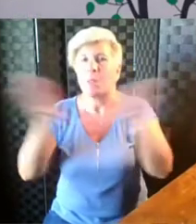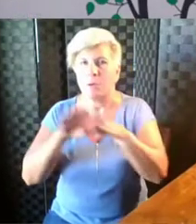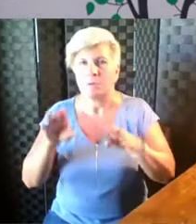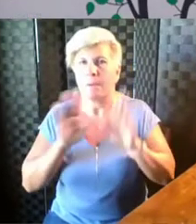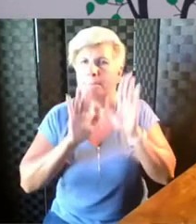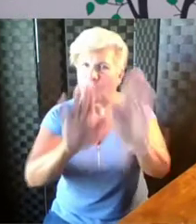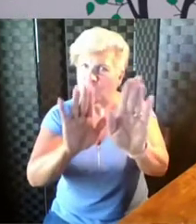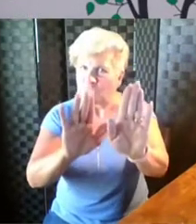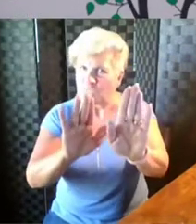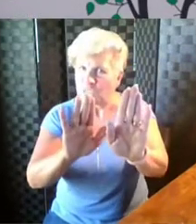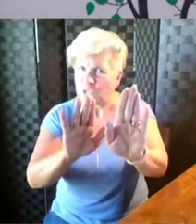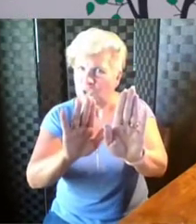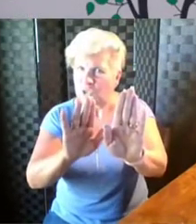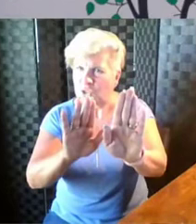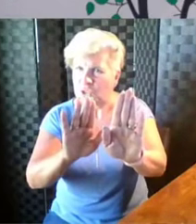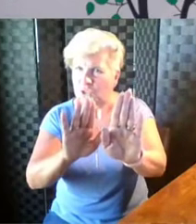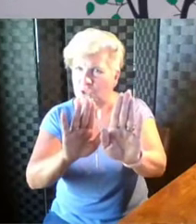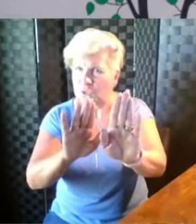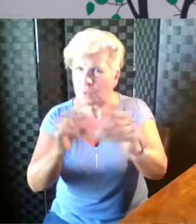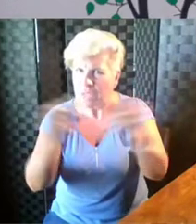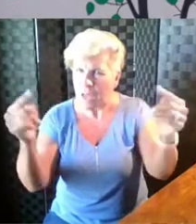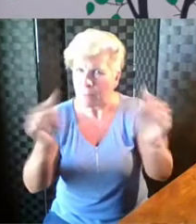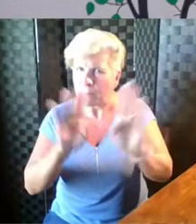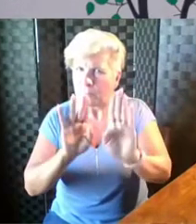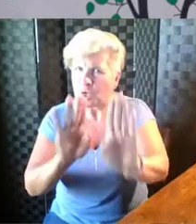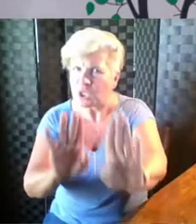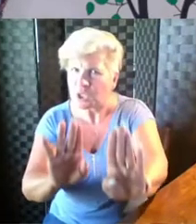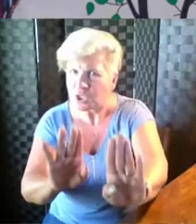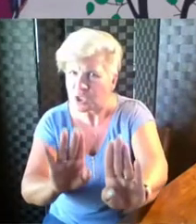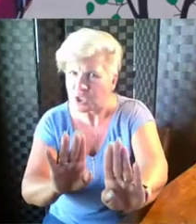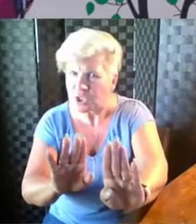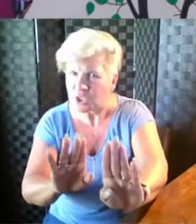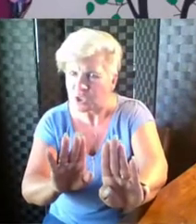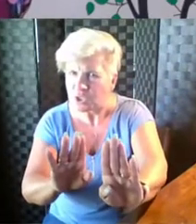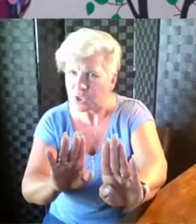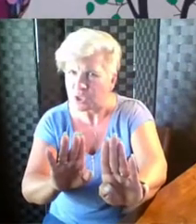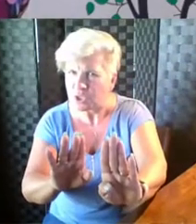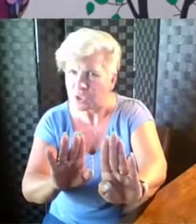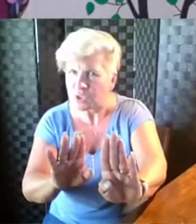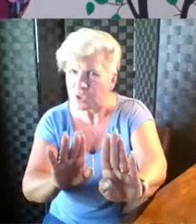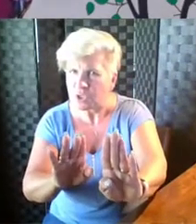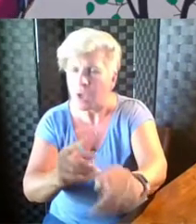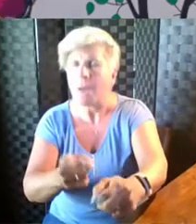Push. Think about a door. What's the opposite of push?